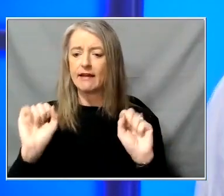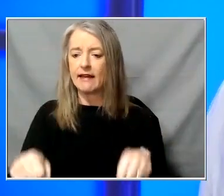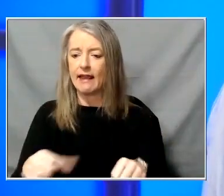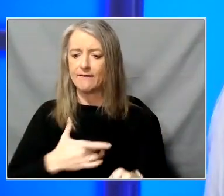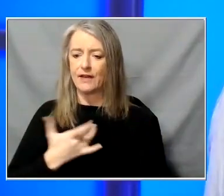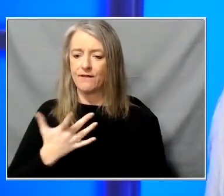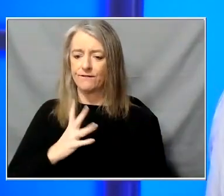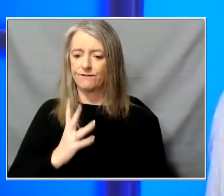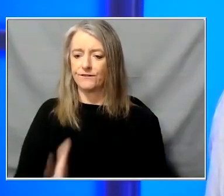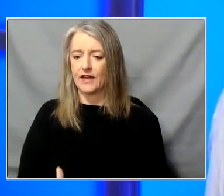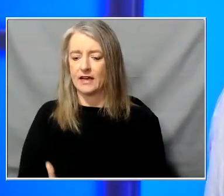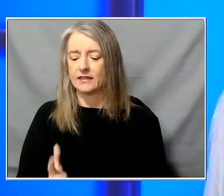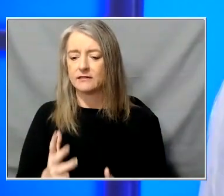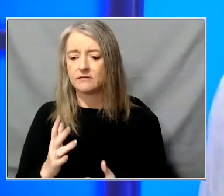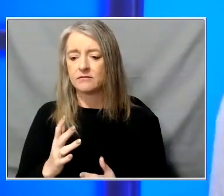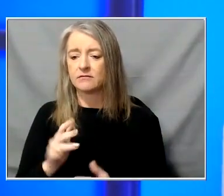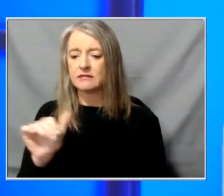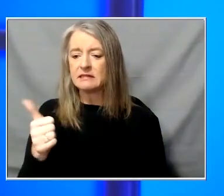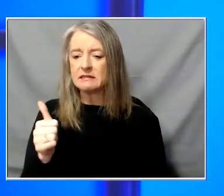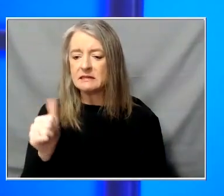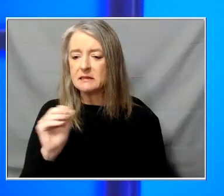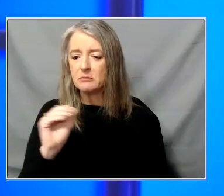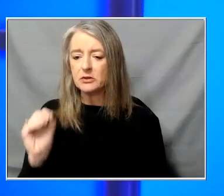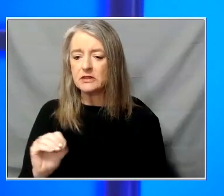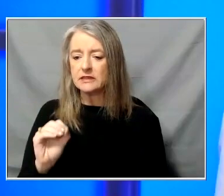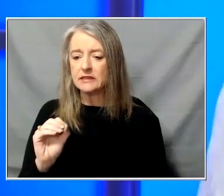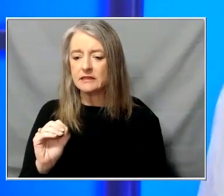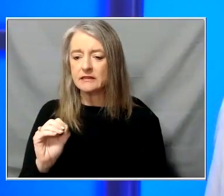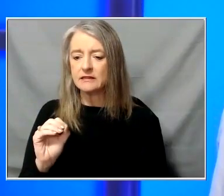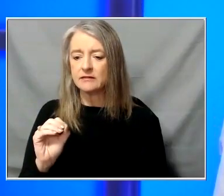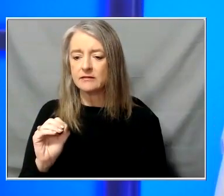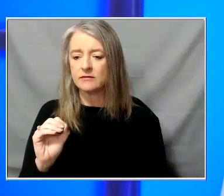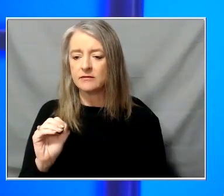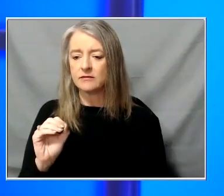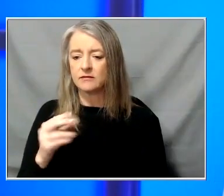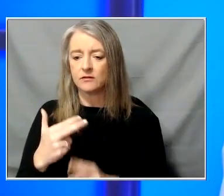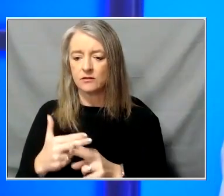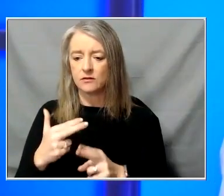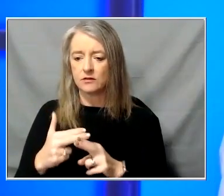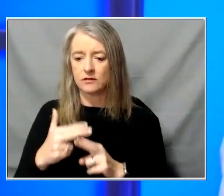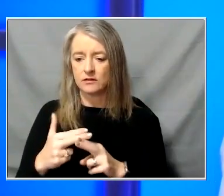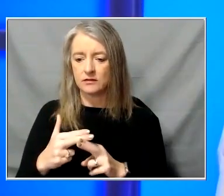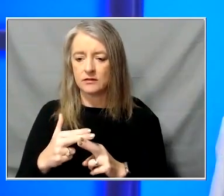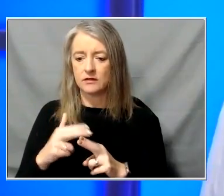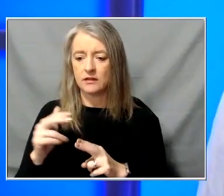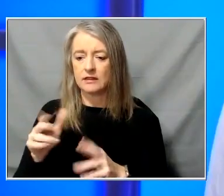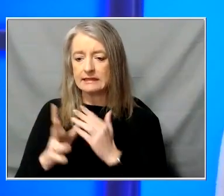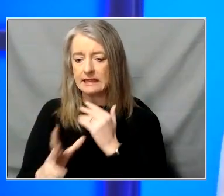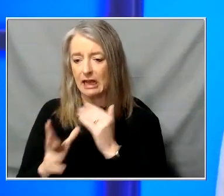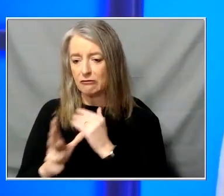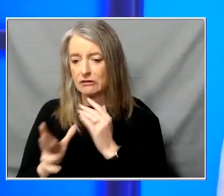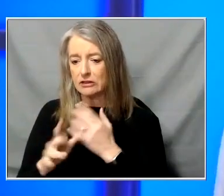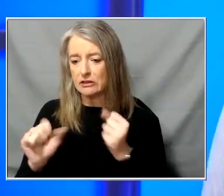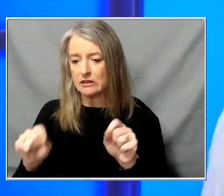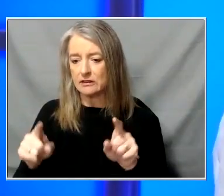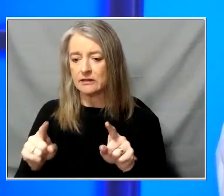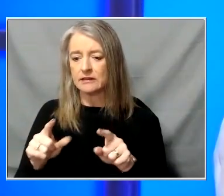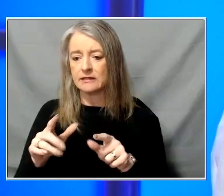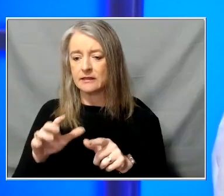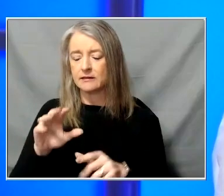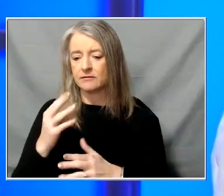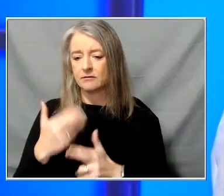you can have those removed or have them dissolved, but it doesn't mean you necessarily have to have your gallbladder taken out. But I mean, if you don't need it, you don't need it. Yeah, if you